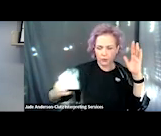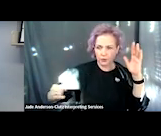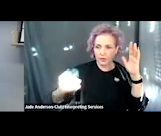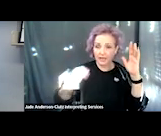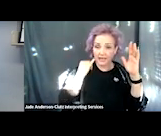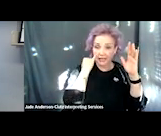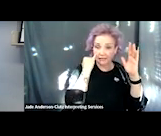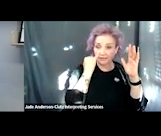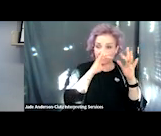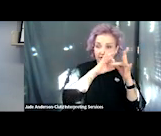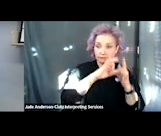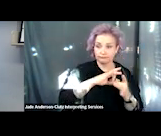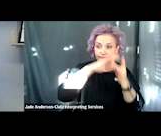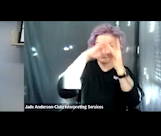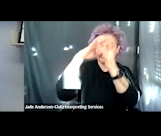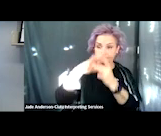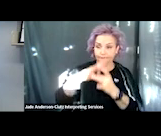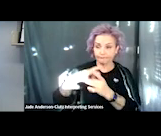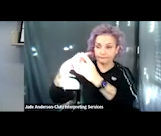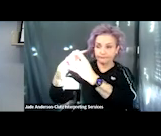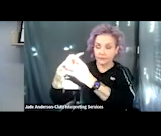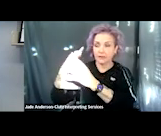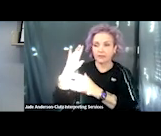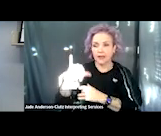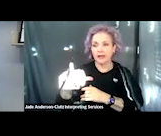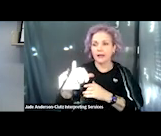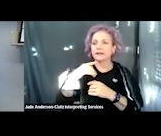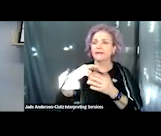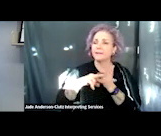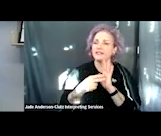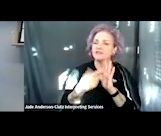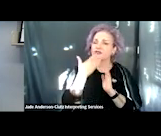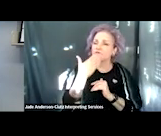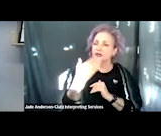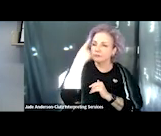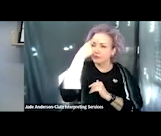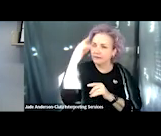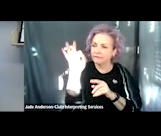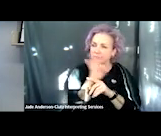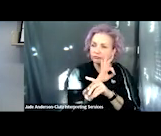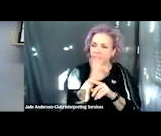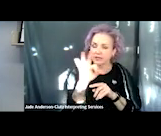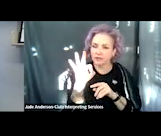at anatomical changes. So whether there's whether there's an